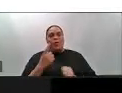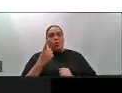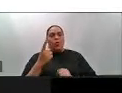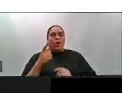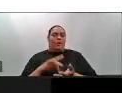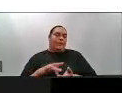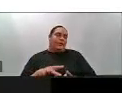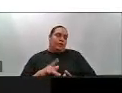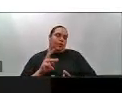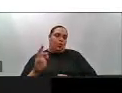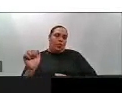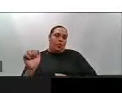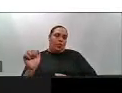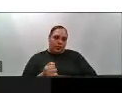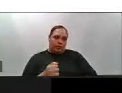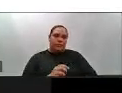vacancy.